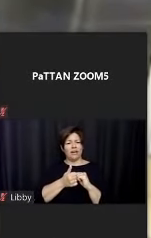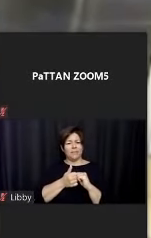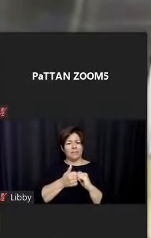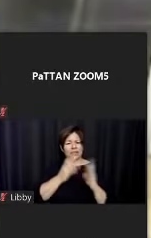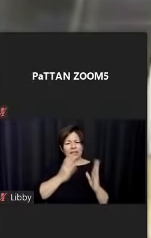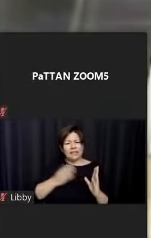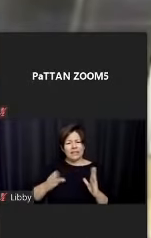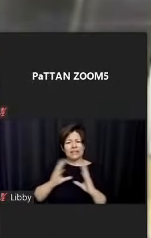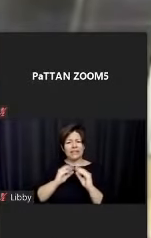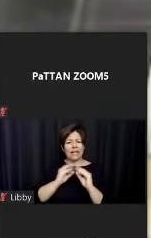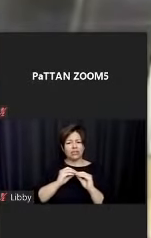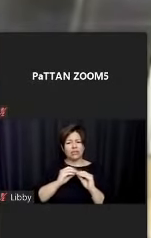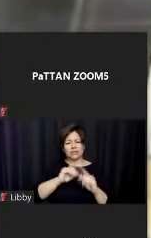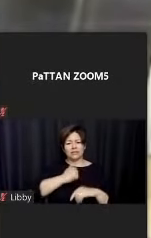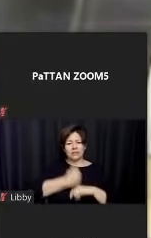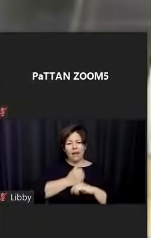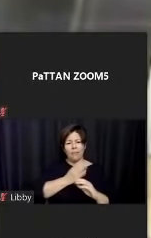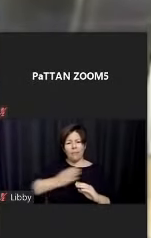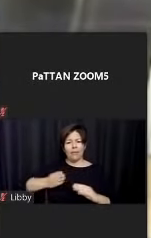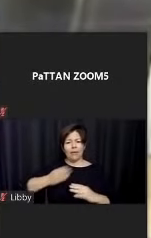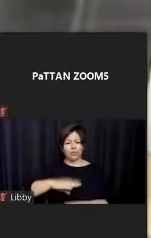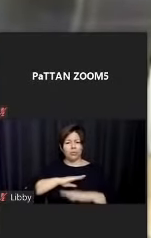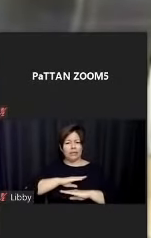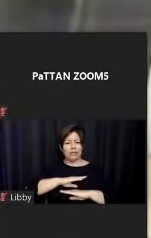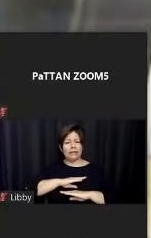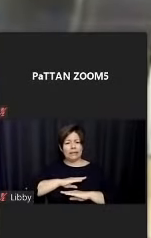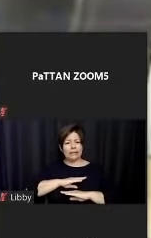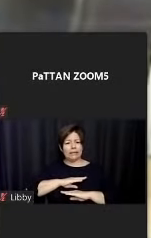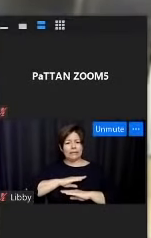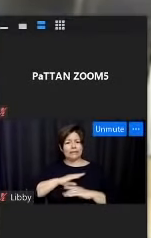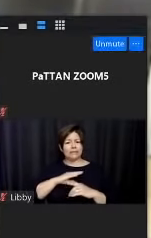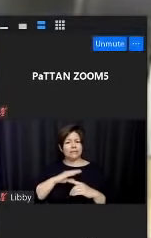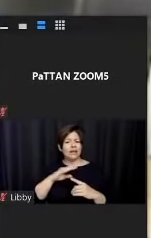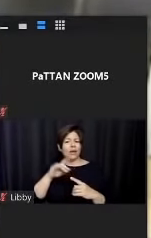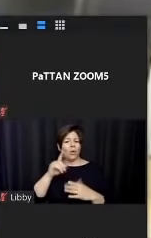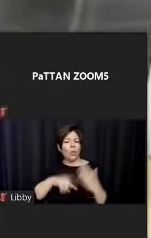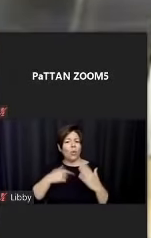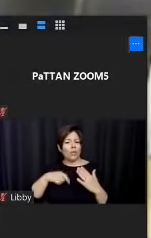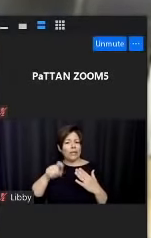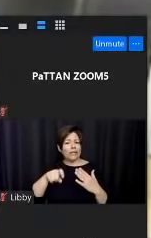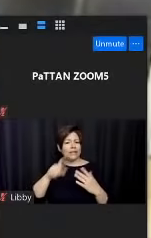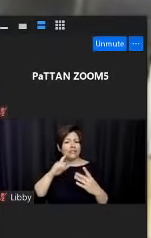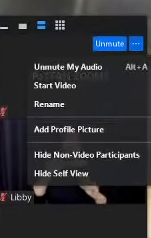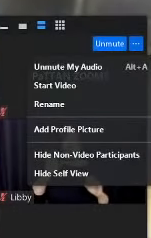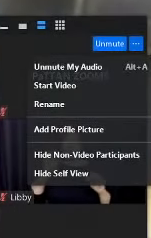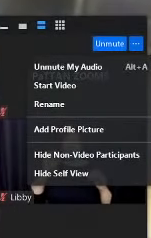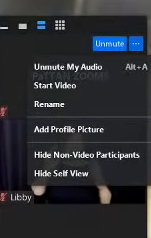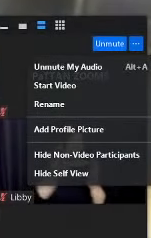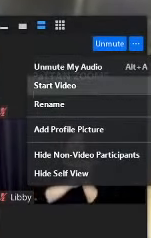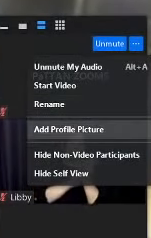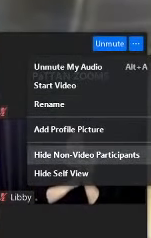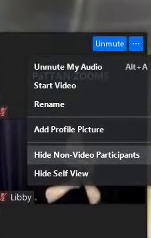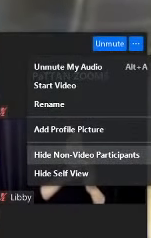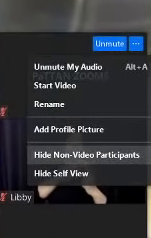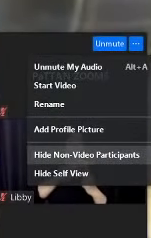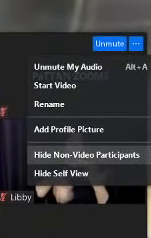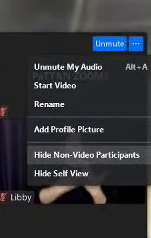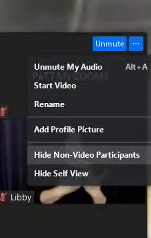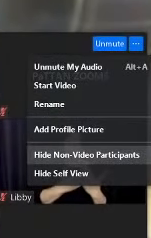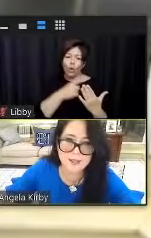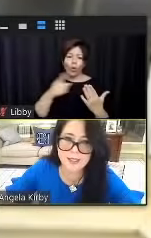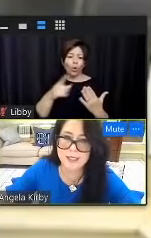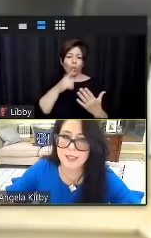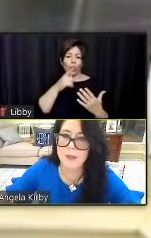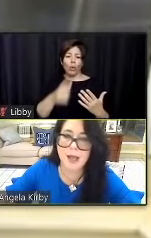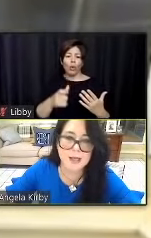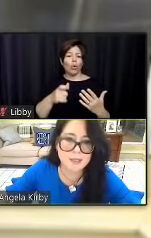concurrent sessions to meet the needs of our registrants up until yesterday. So just a special shout out to everybody who repurposed